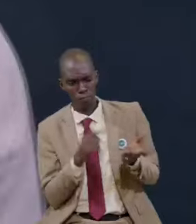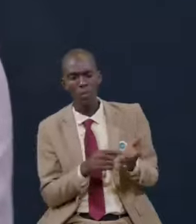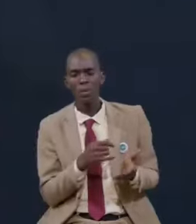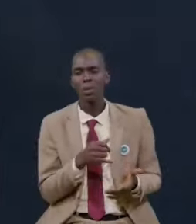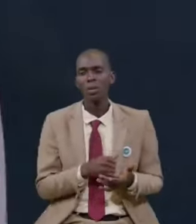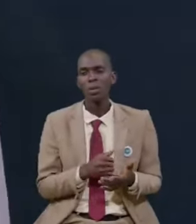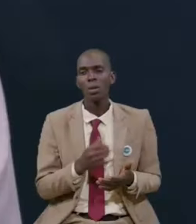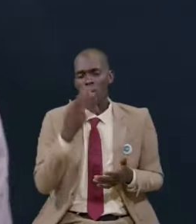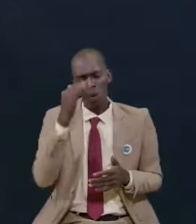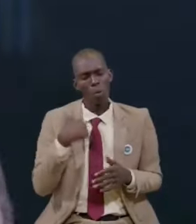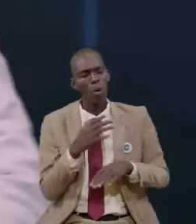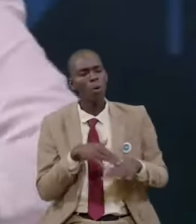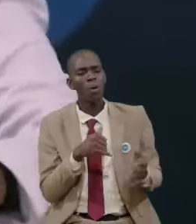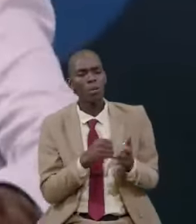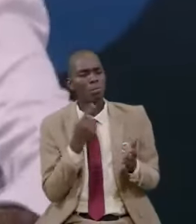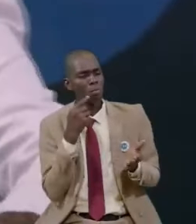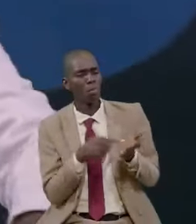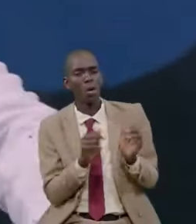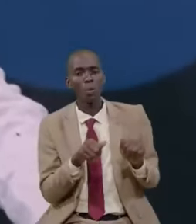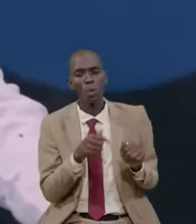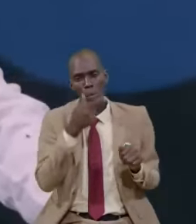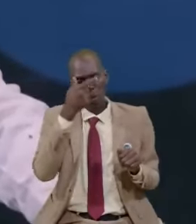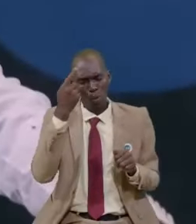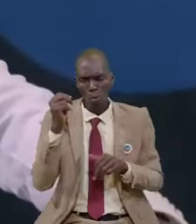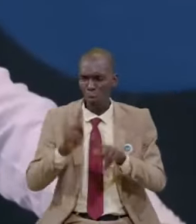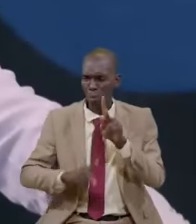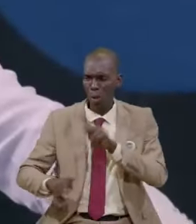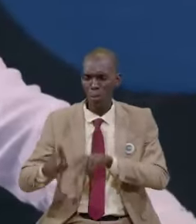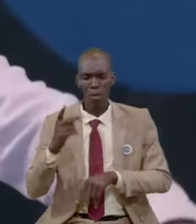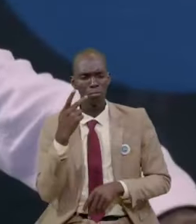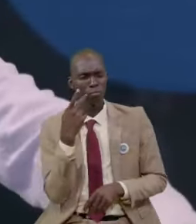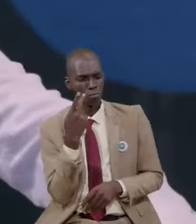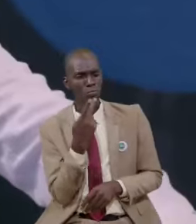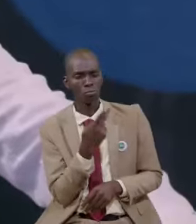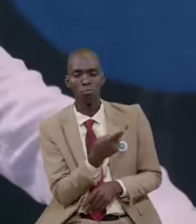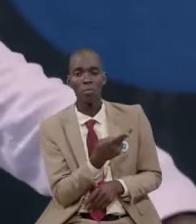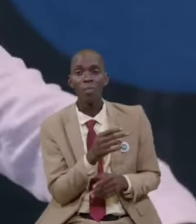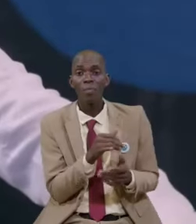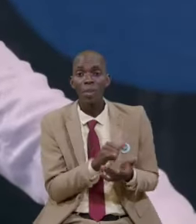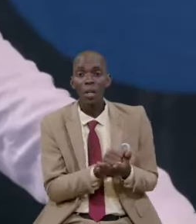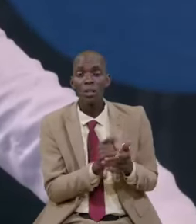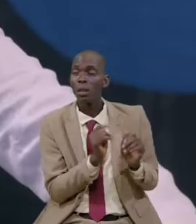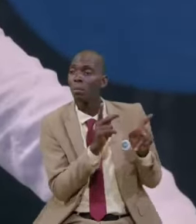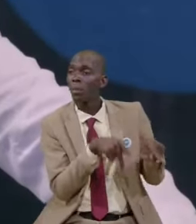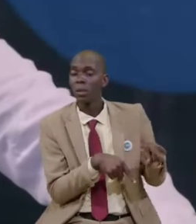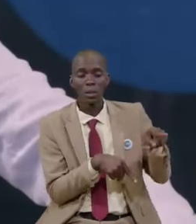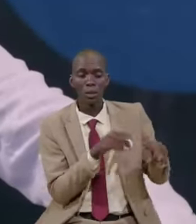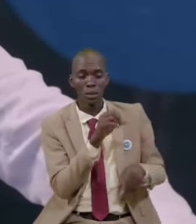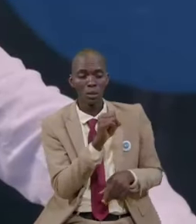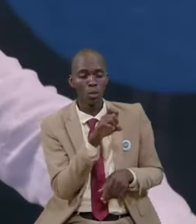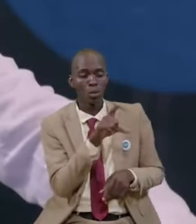people just saw that the one who persecuted us before now preacheth